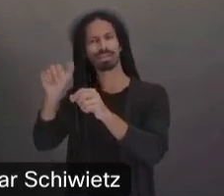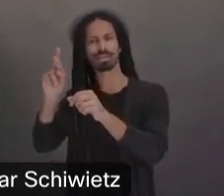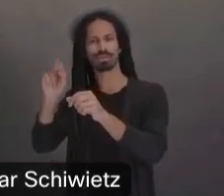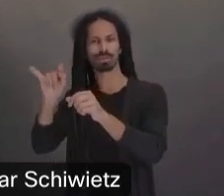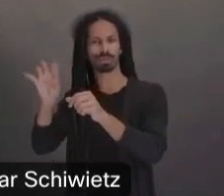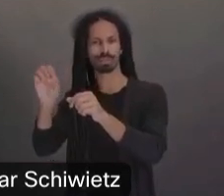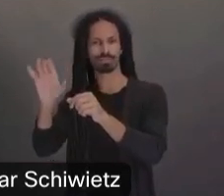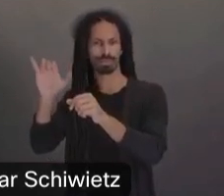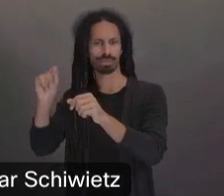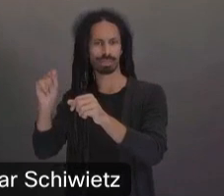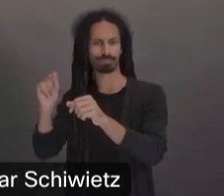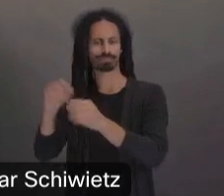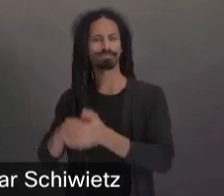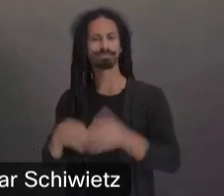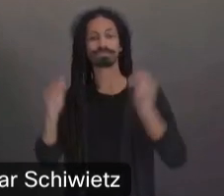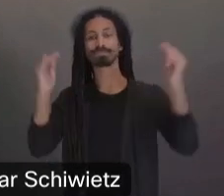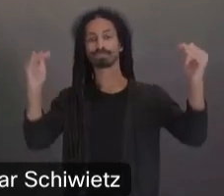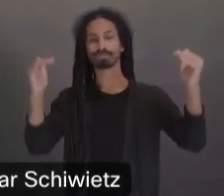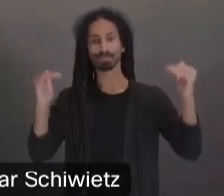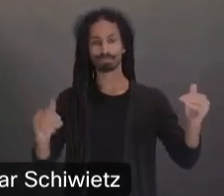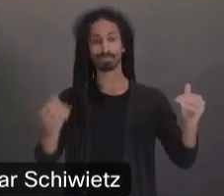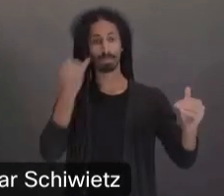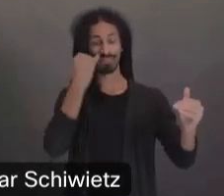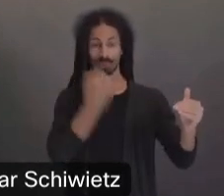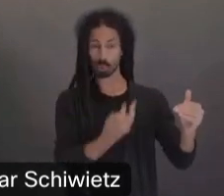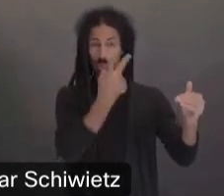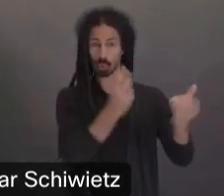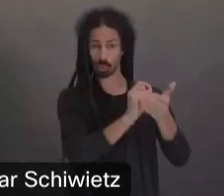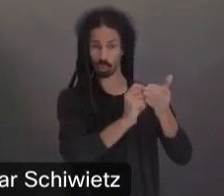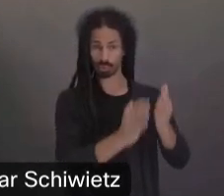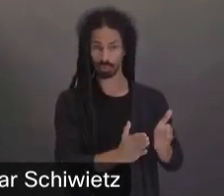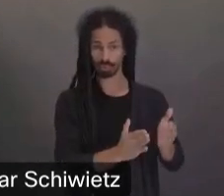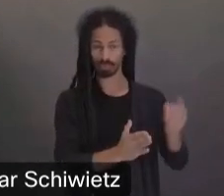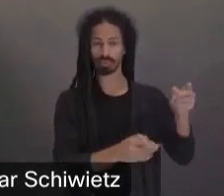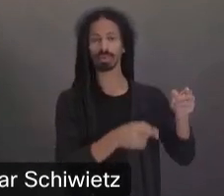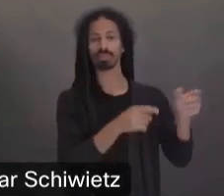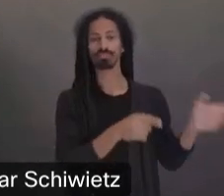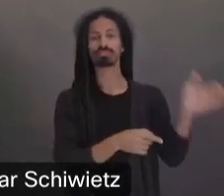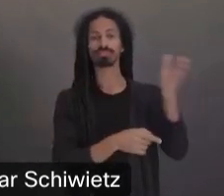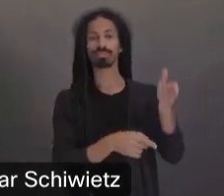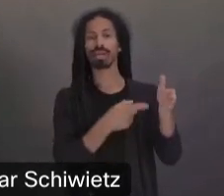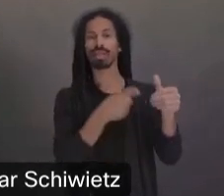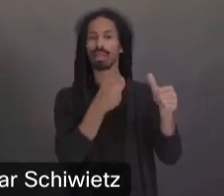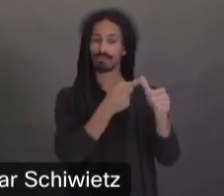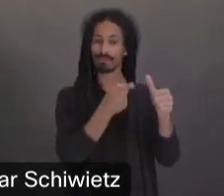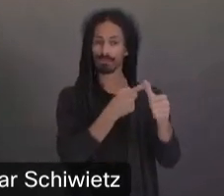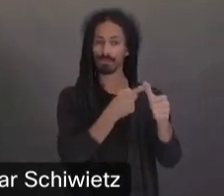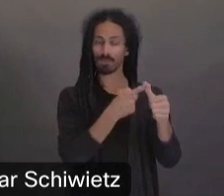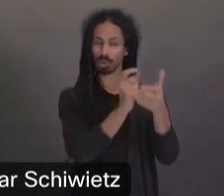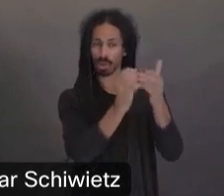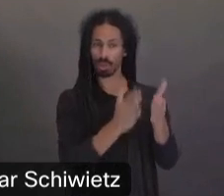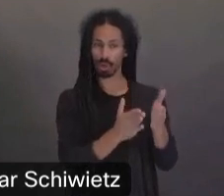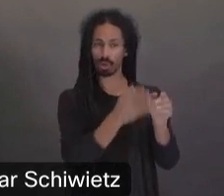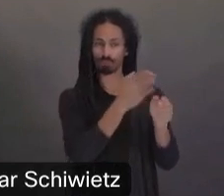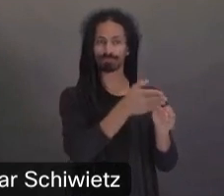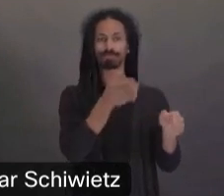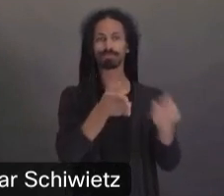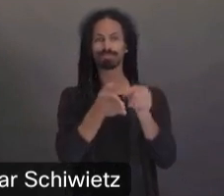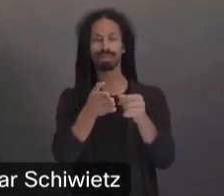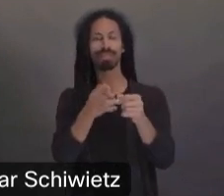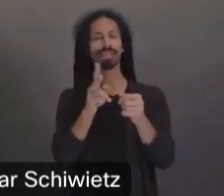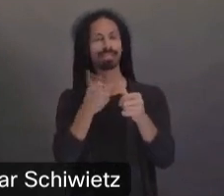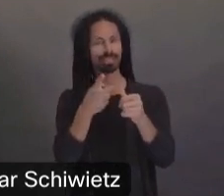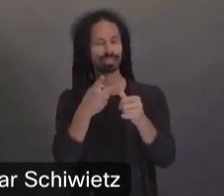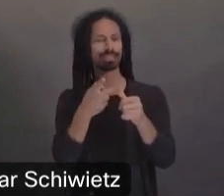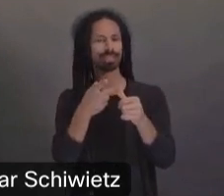put the first author's last name and the second author's last name. Notice that we use